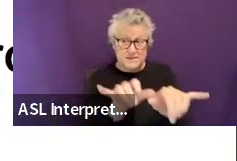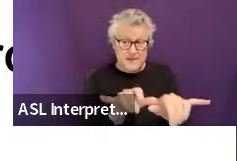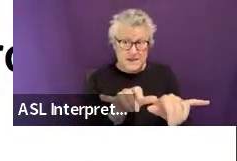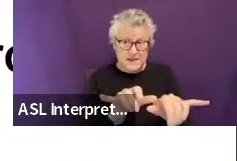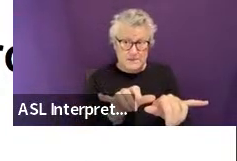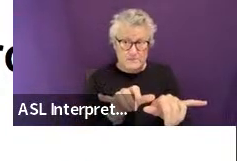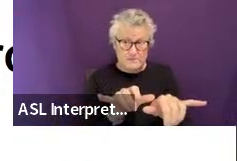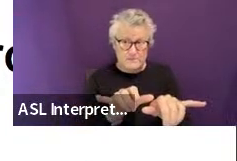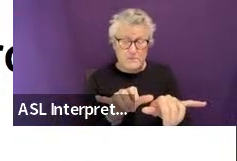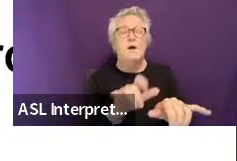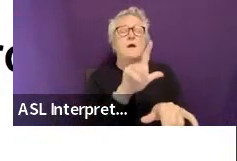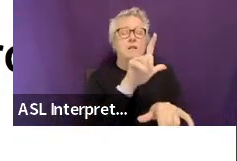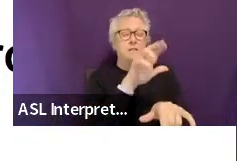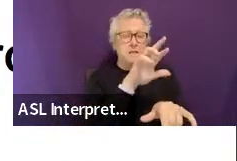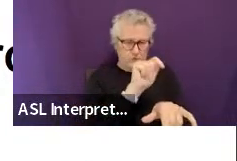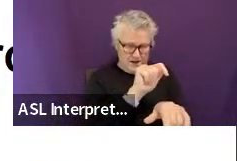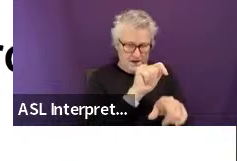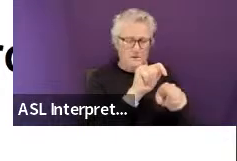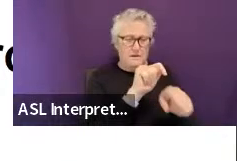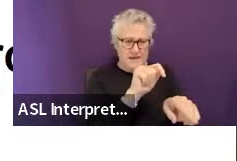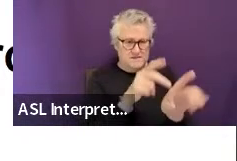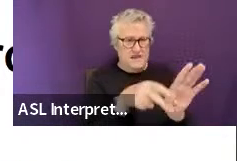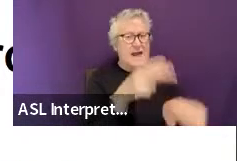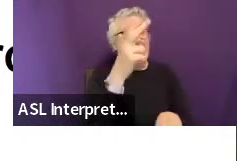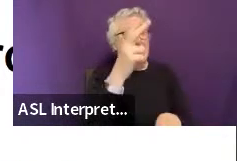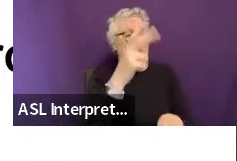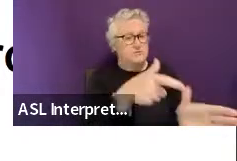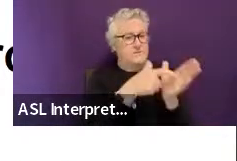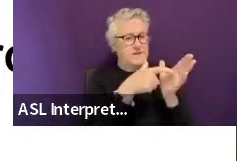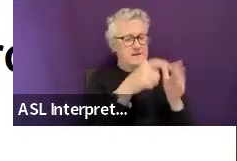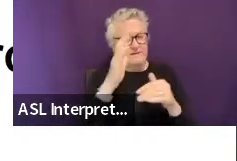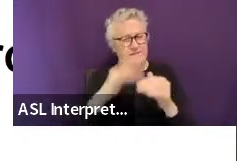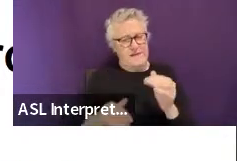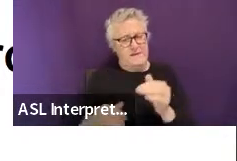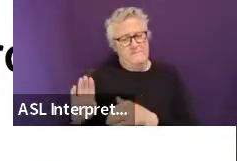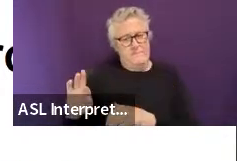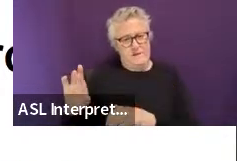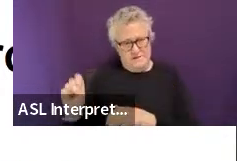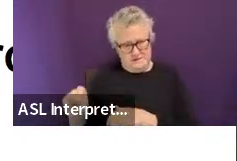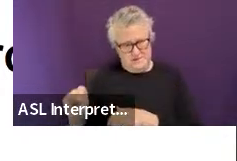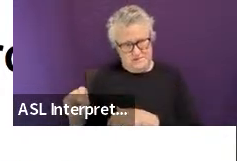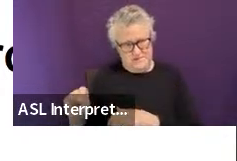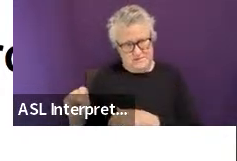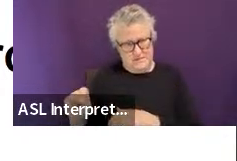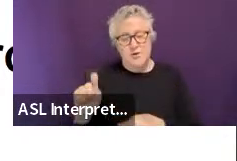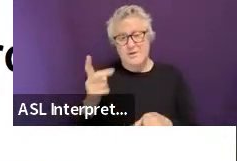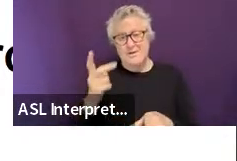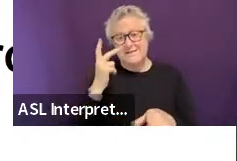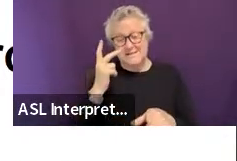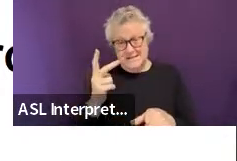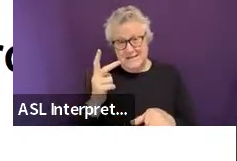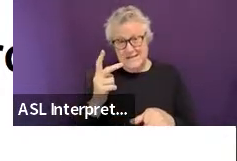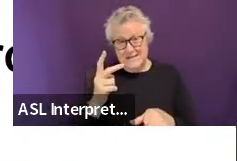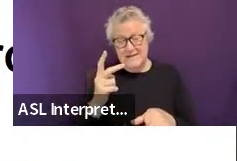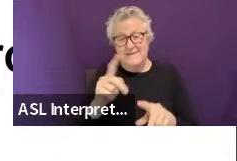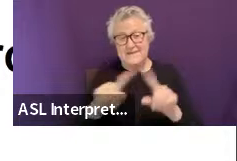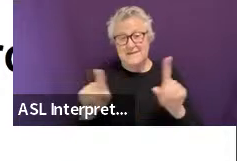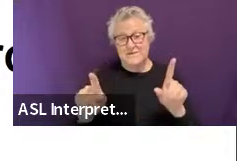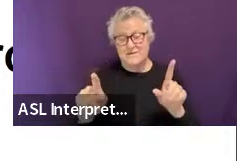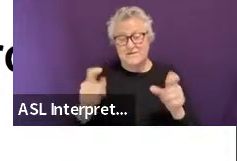rail does have a higher demand than bus rapid transit. You can see the difference in vehicle capacity between